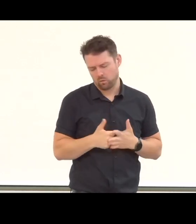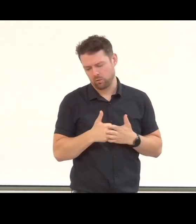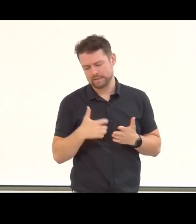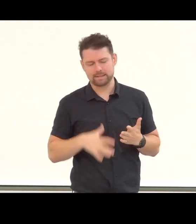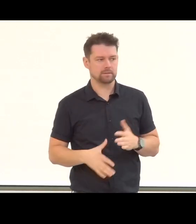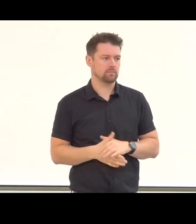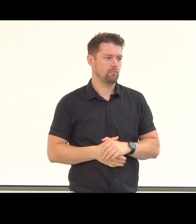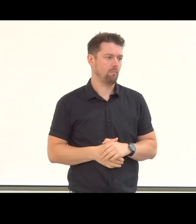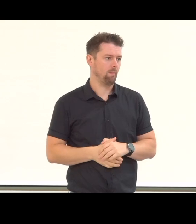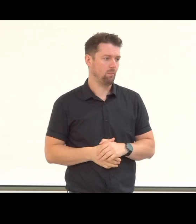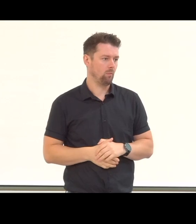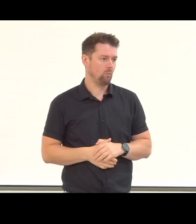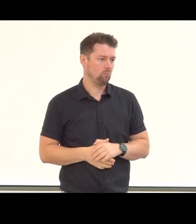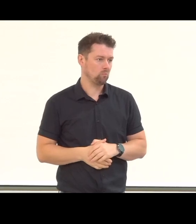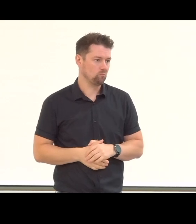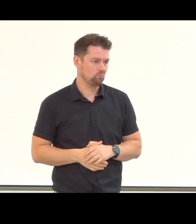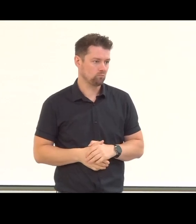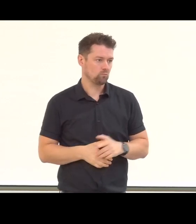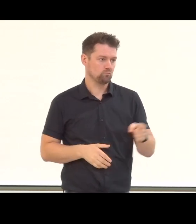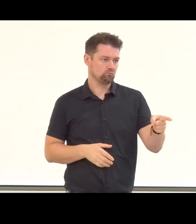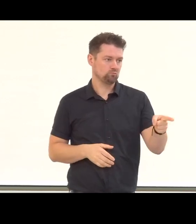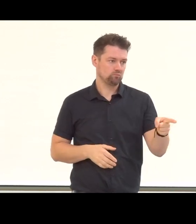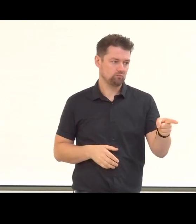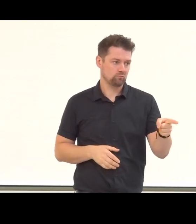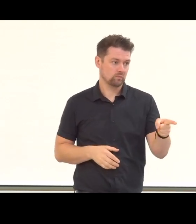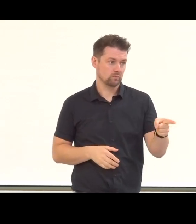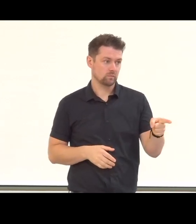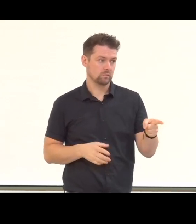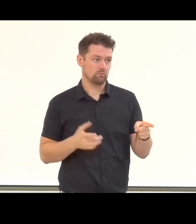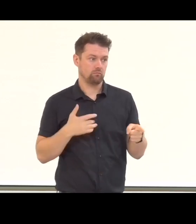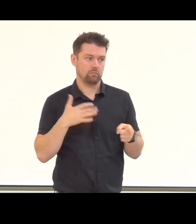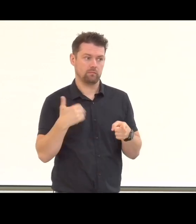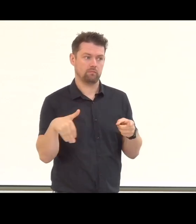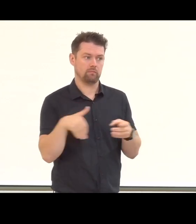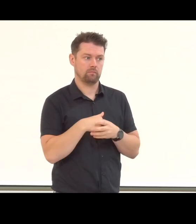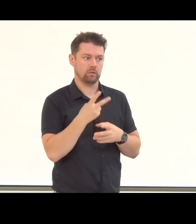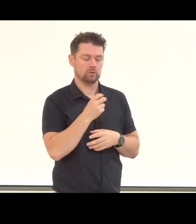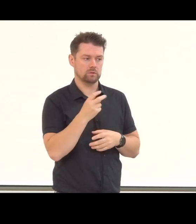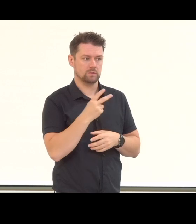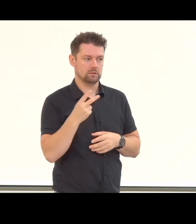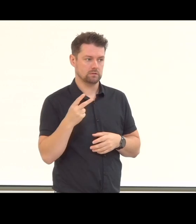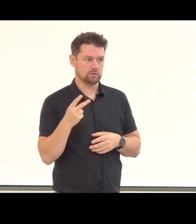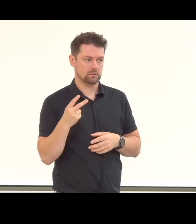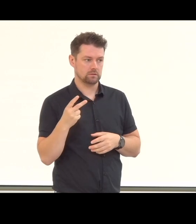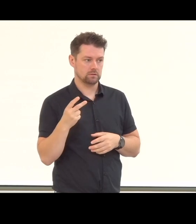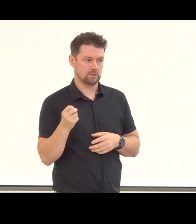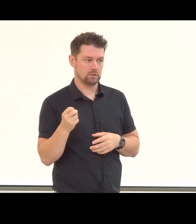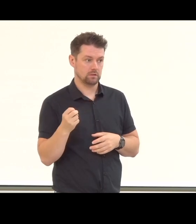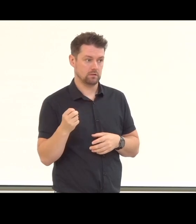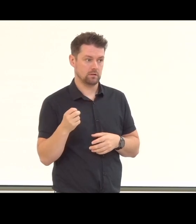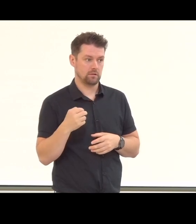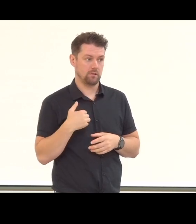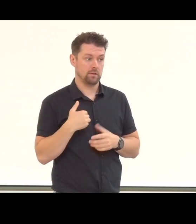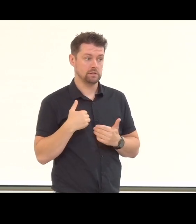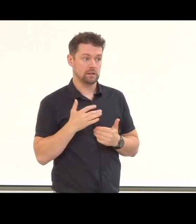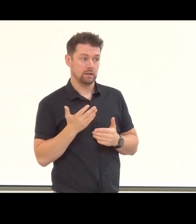Yeah. Myself and Thomas have both done AMBT. I think in 2020, I did 2023, not with the intention of joining